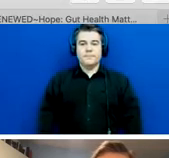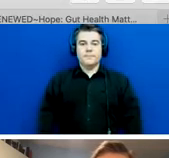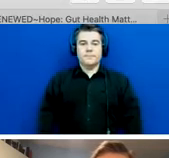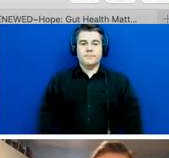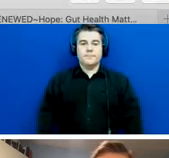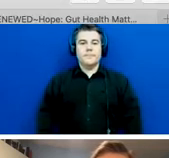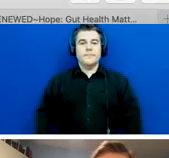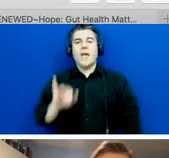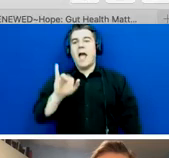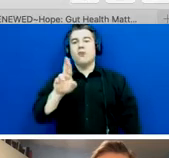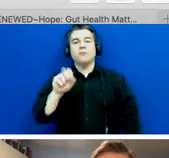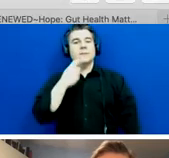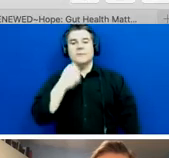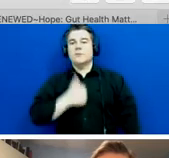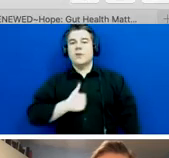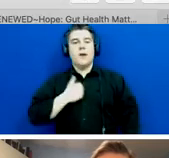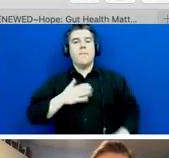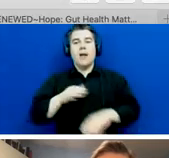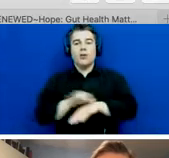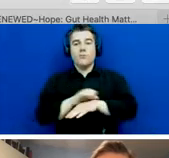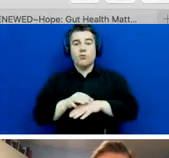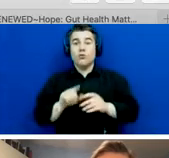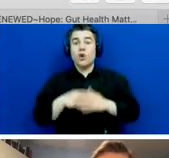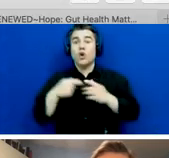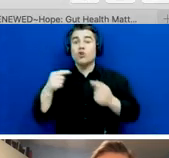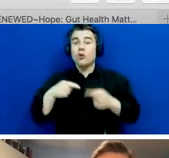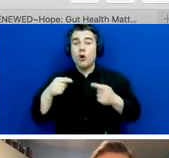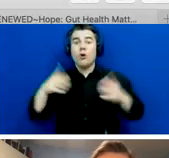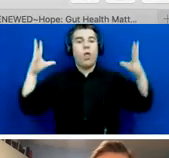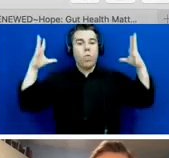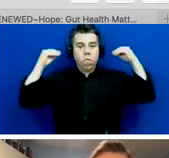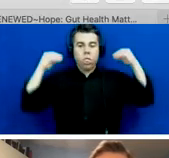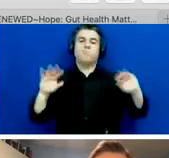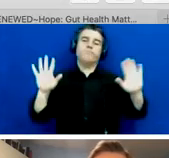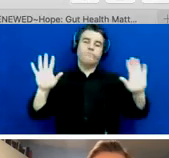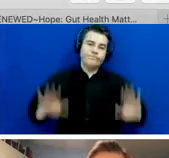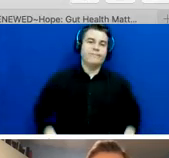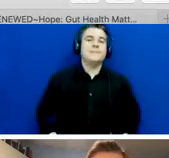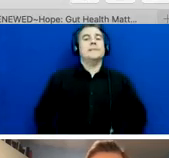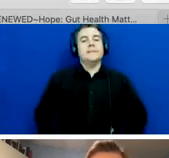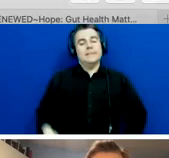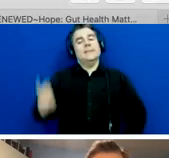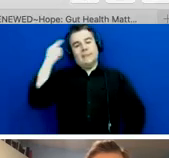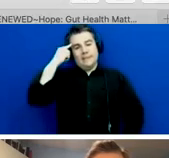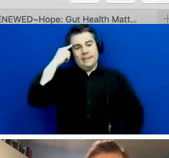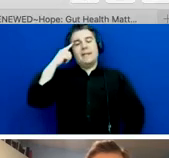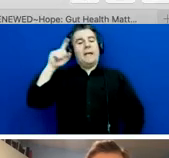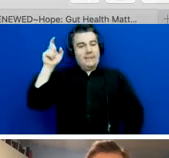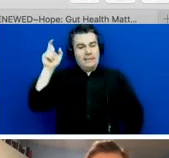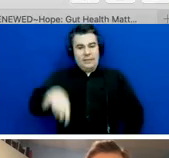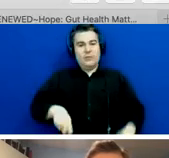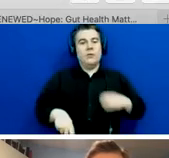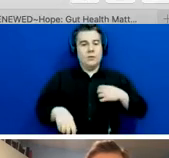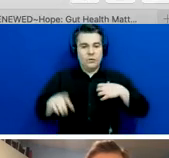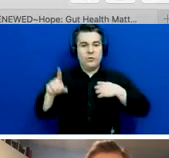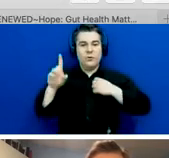Sorry guys, every time my computer gets louder, it goes down. So I think I'm needing to do